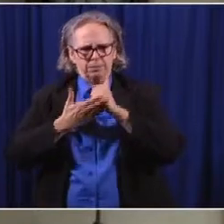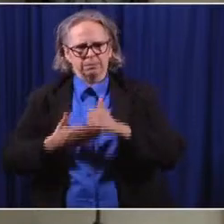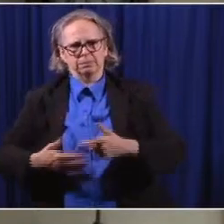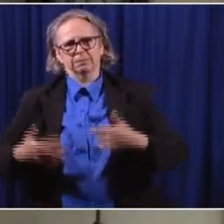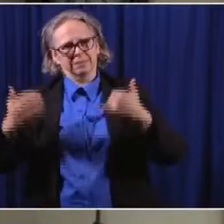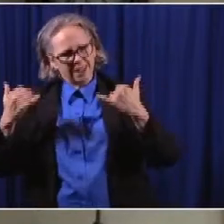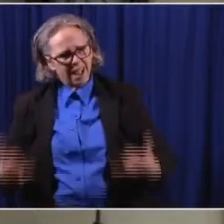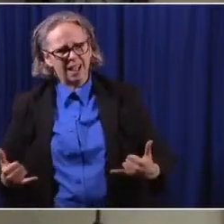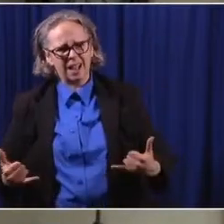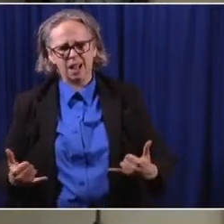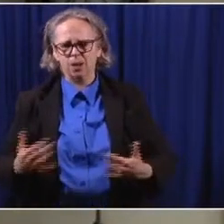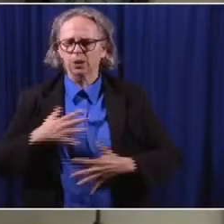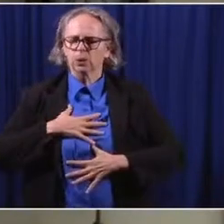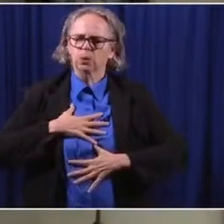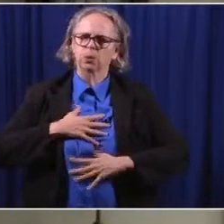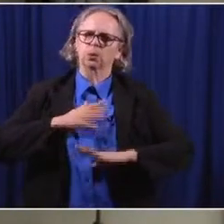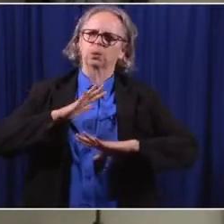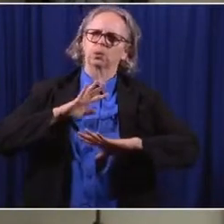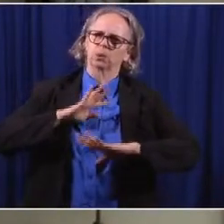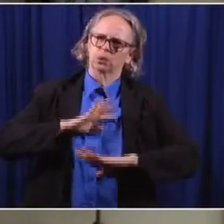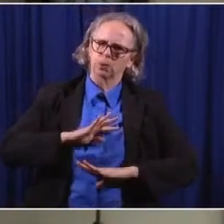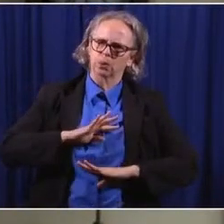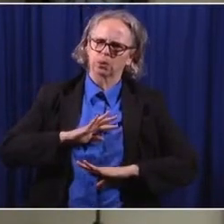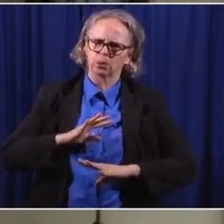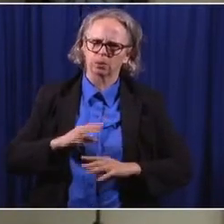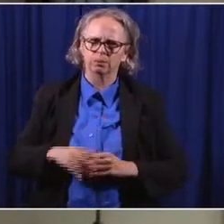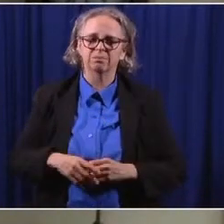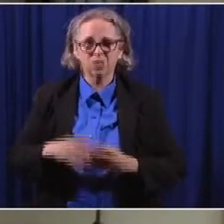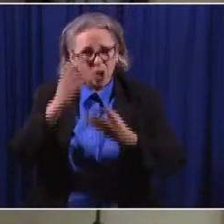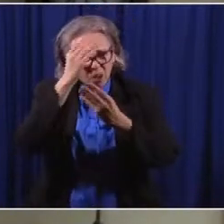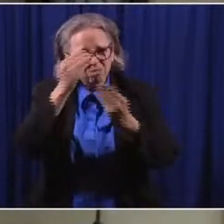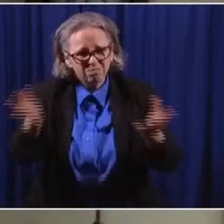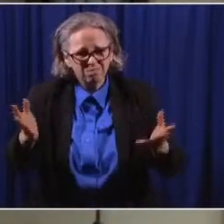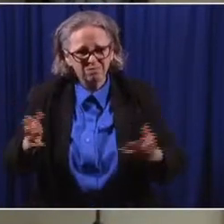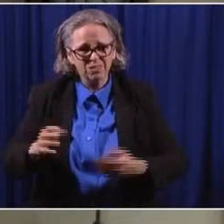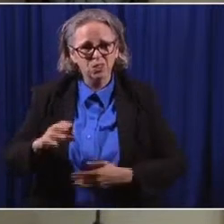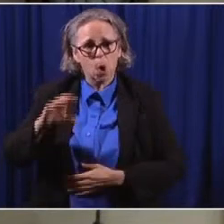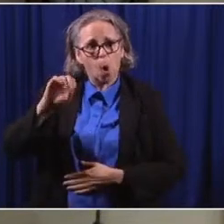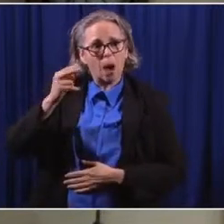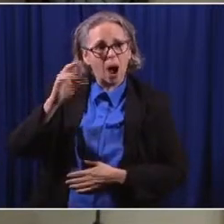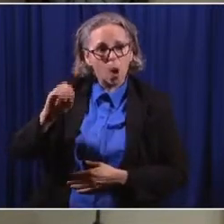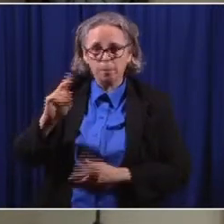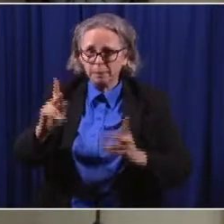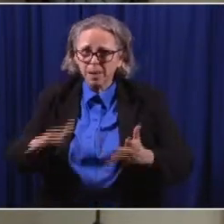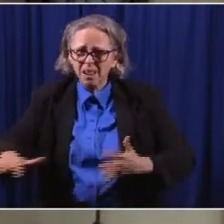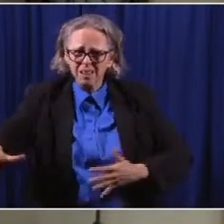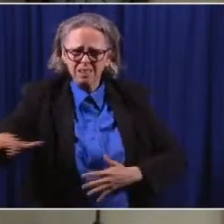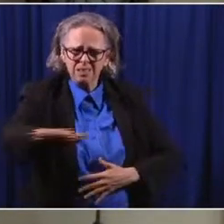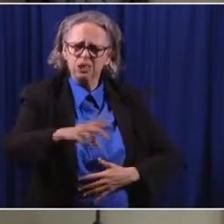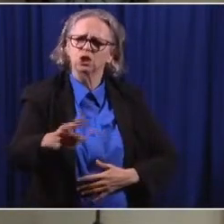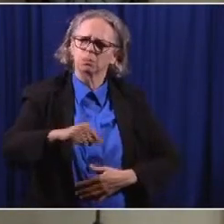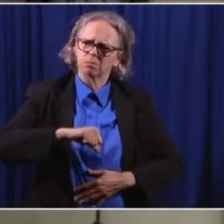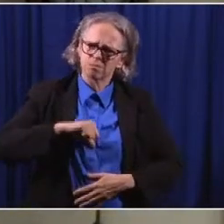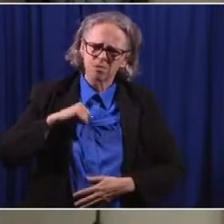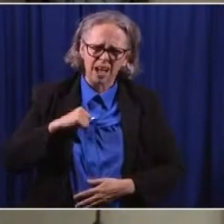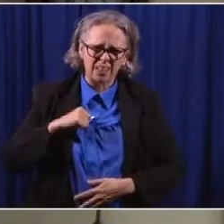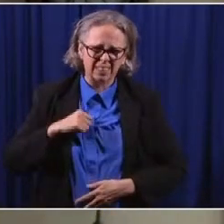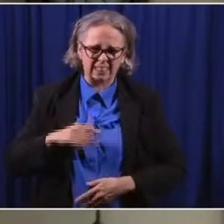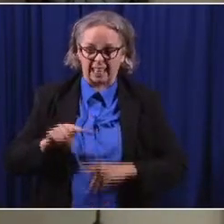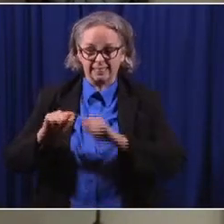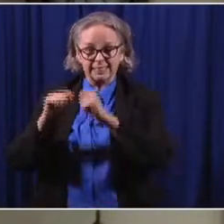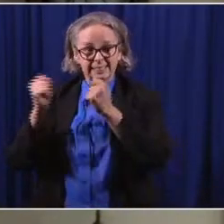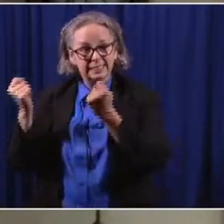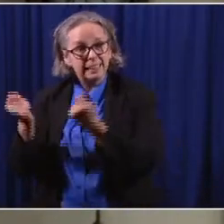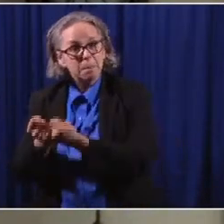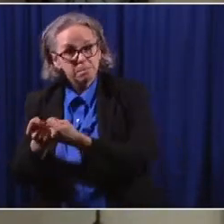message is to all Ohioans, you should be proud of this, but to the team members, you're out there. Some of you are